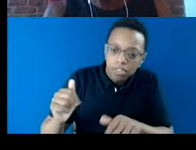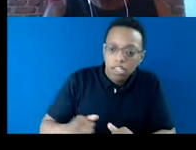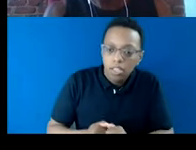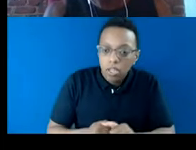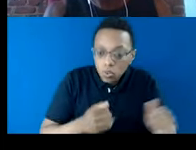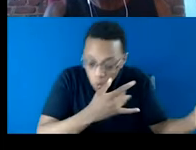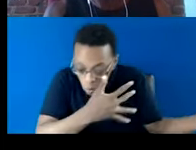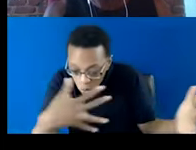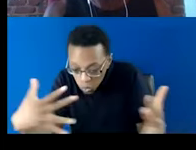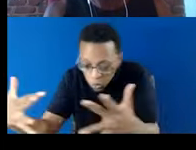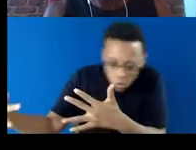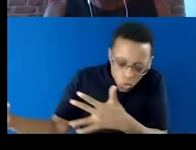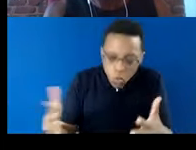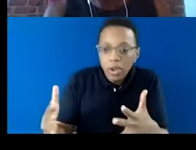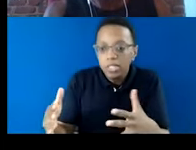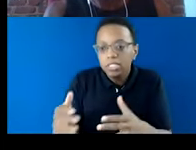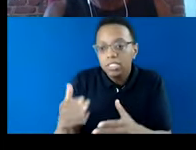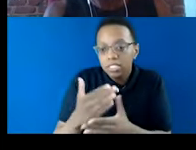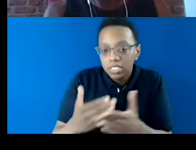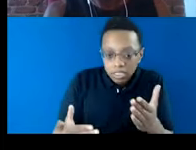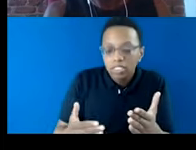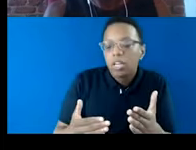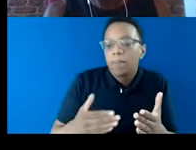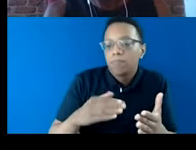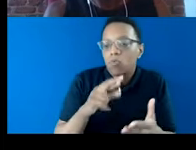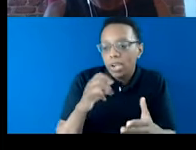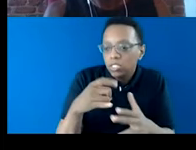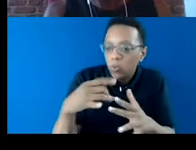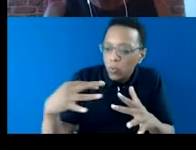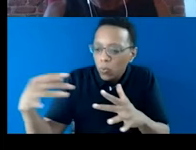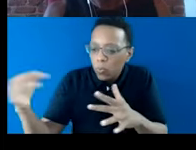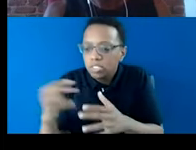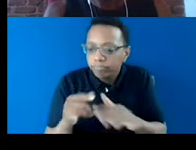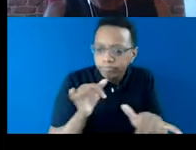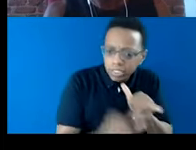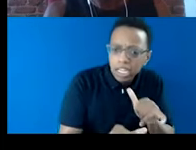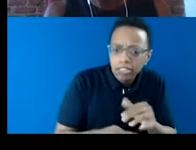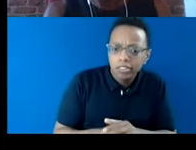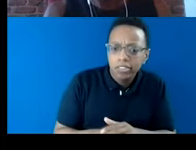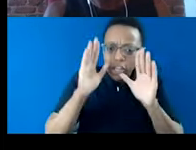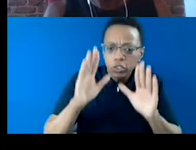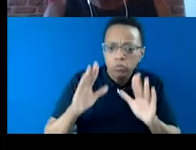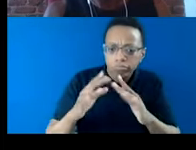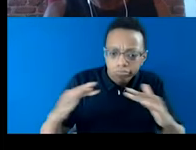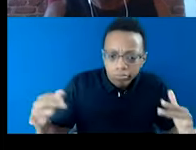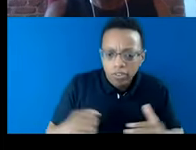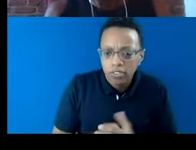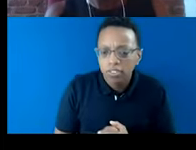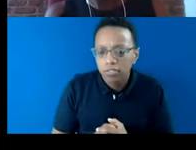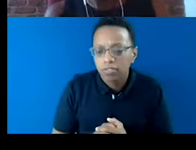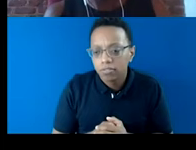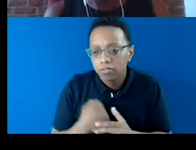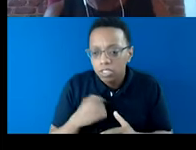blows off some of the rice, doesn't blow off other rice. There's great diversity, you know, in that. We still parch it the same way over a